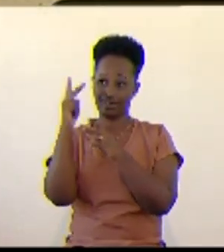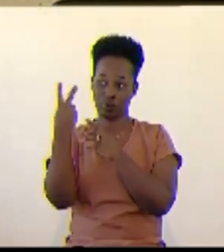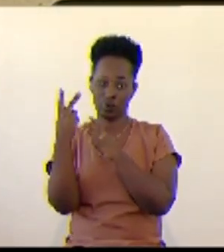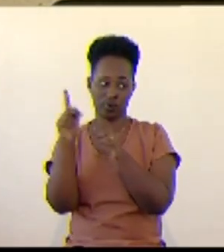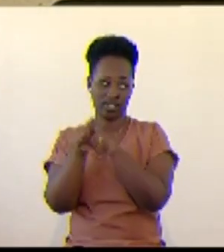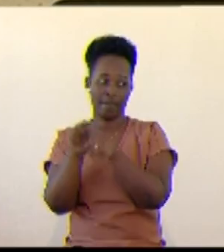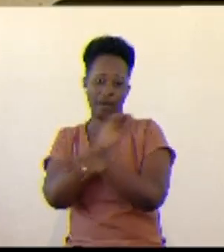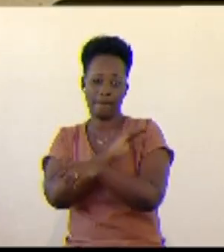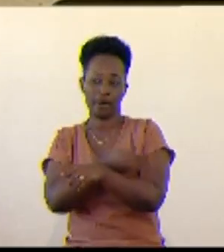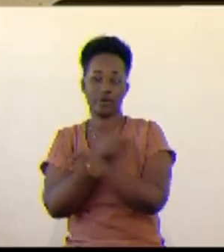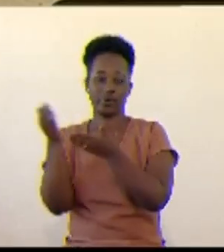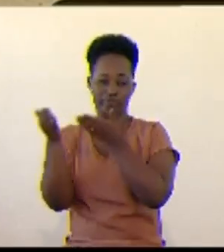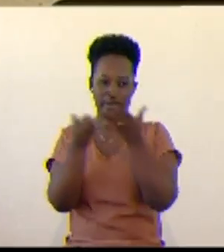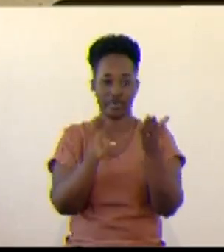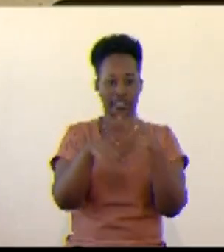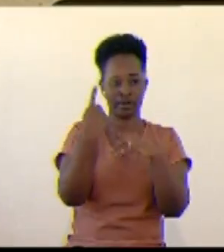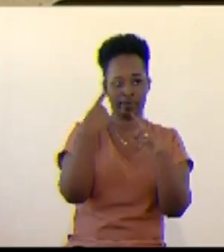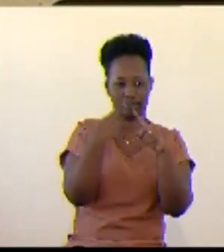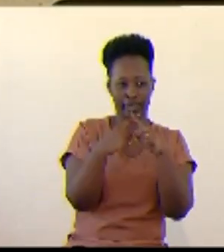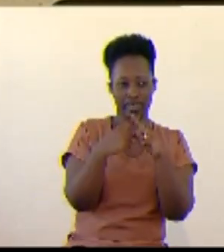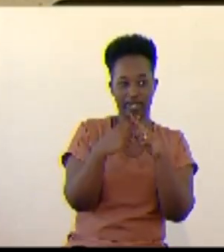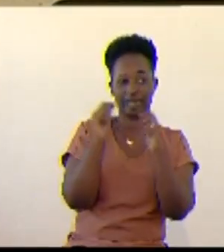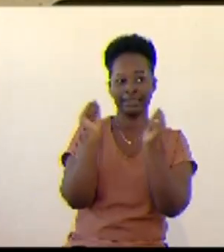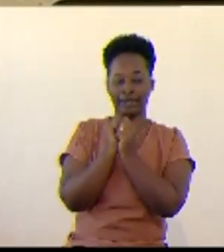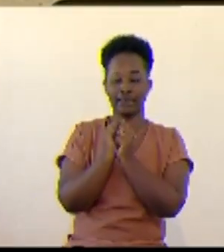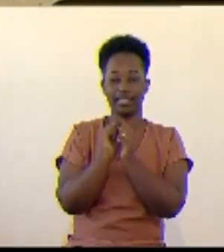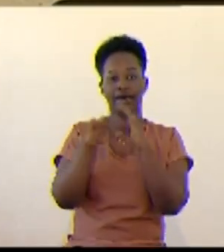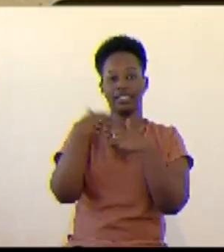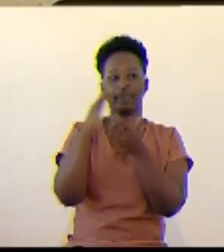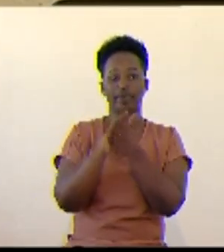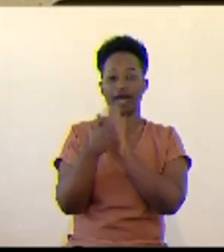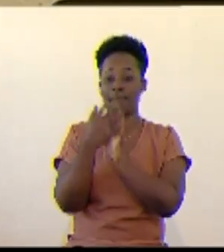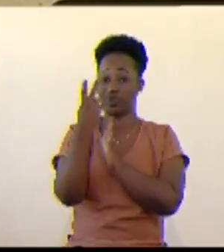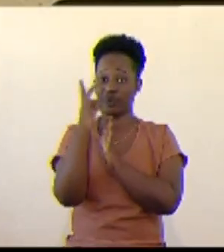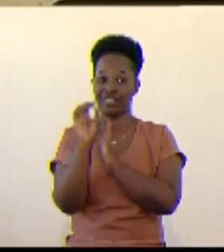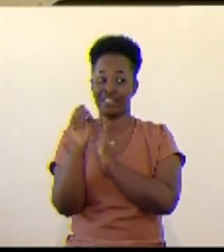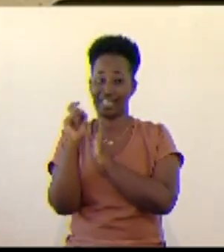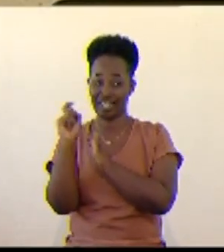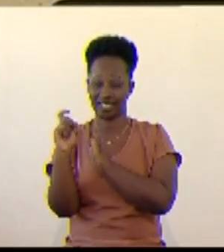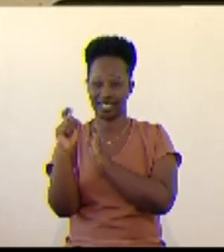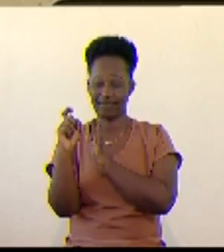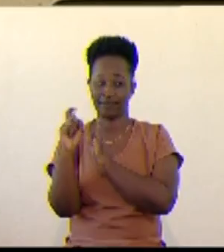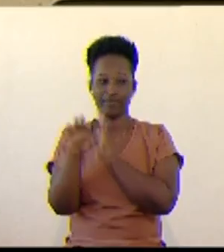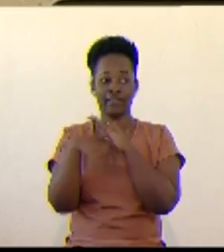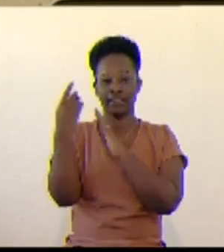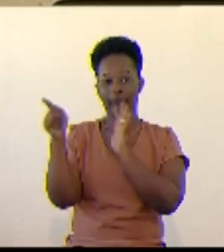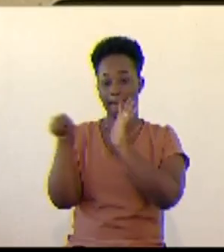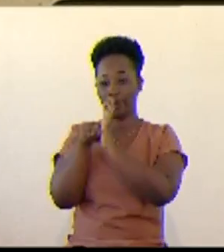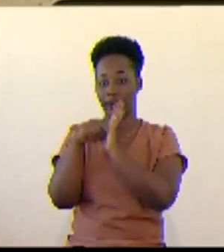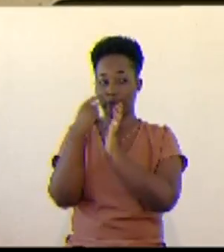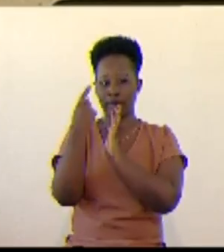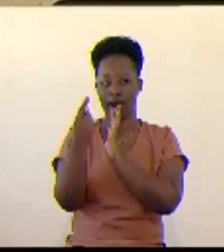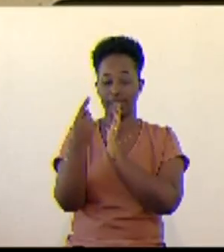it here, you multiply it with 10, so that will be 20x. Then here, when you subtract 1,